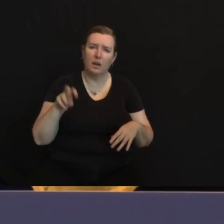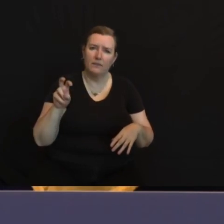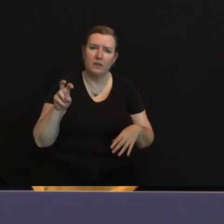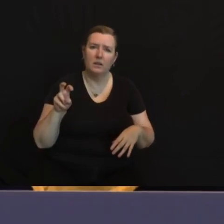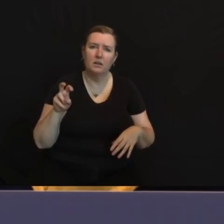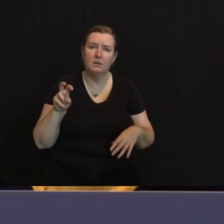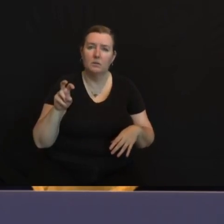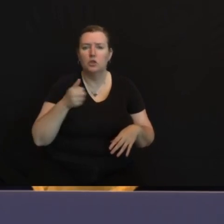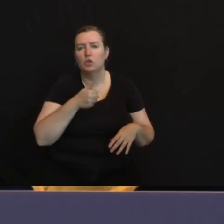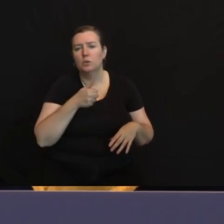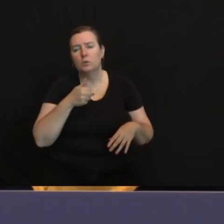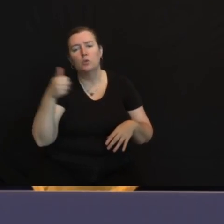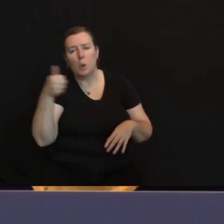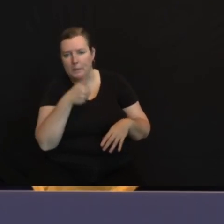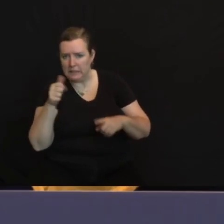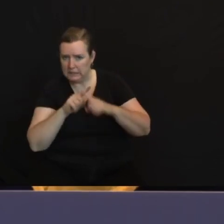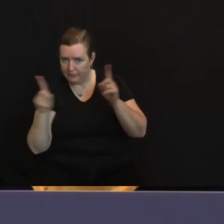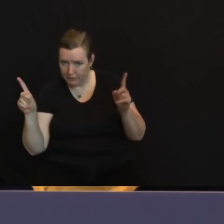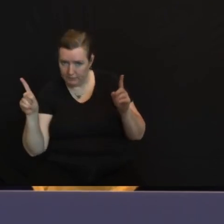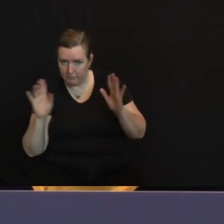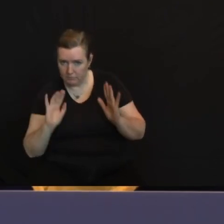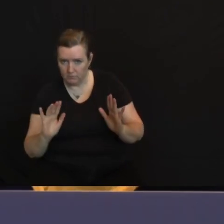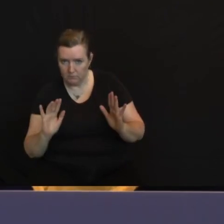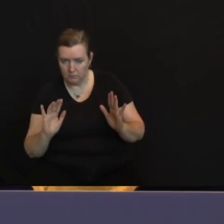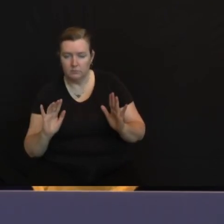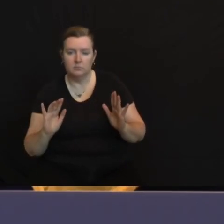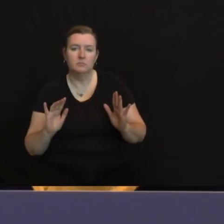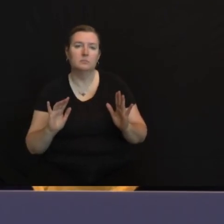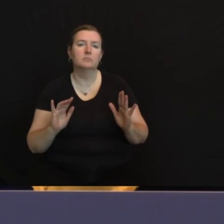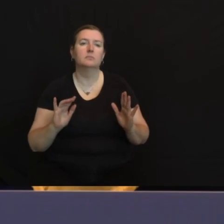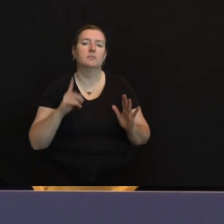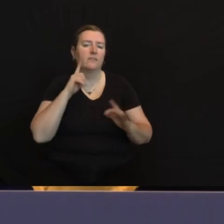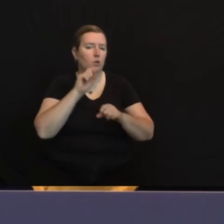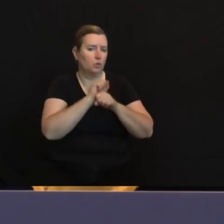Thank you. Sir. Several for you.